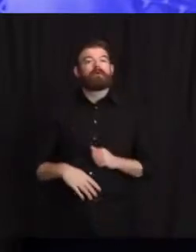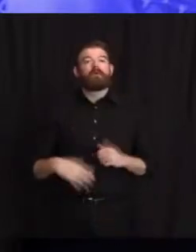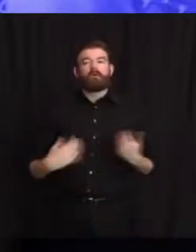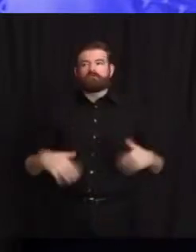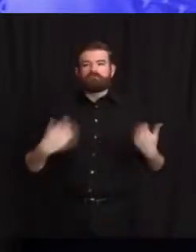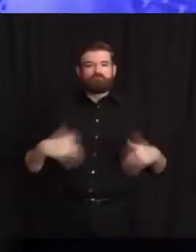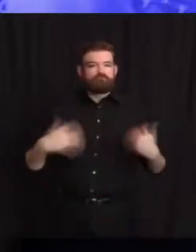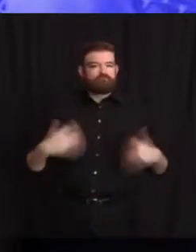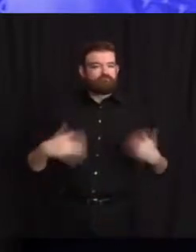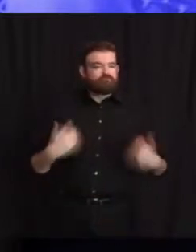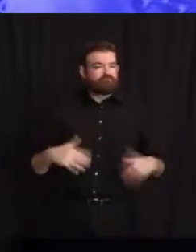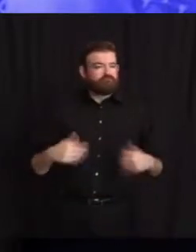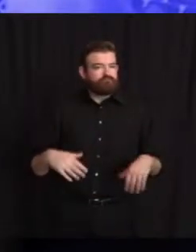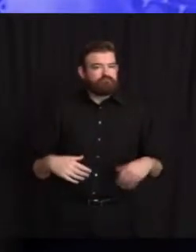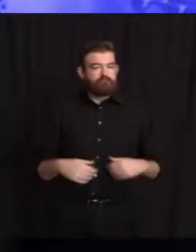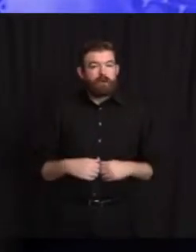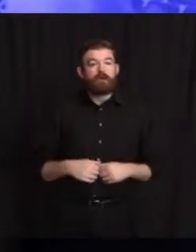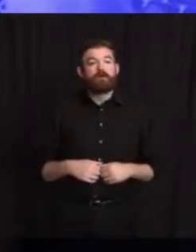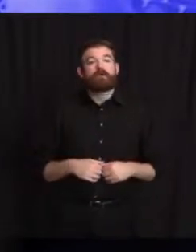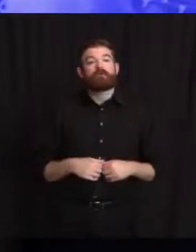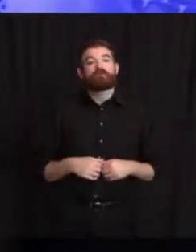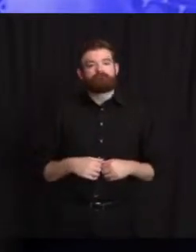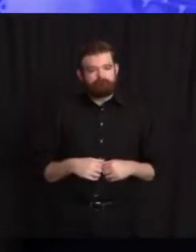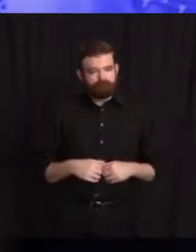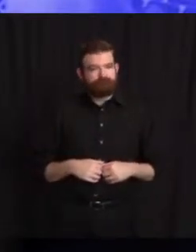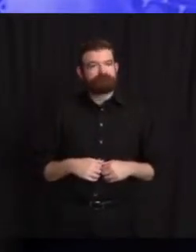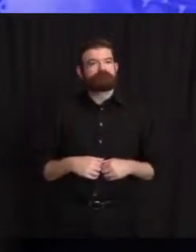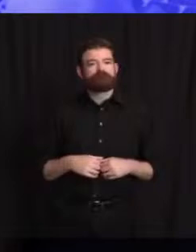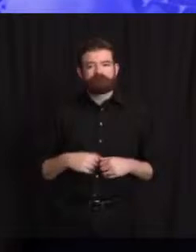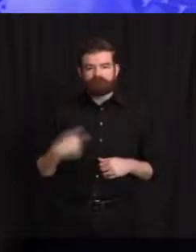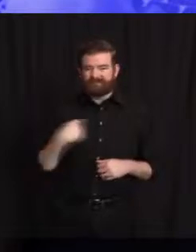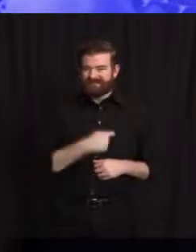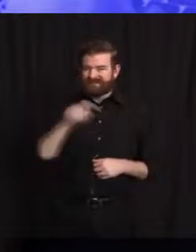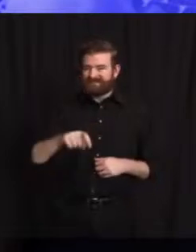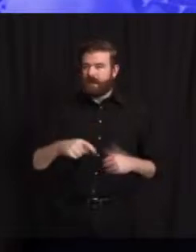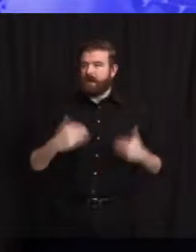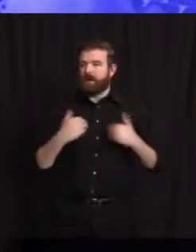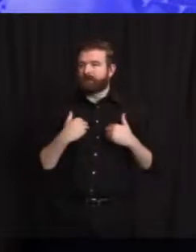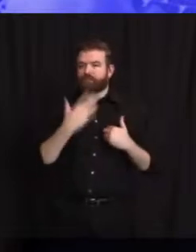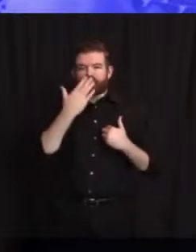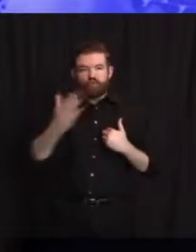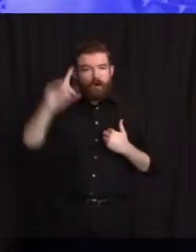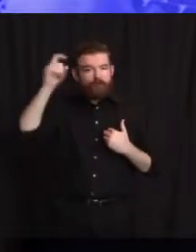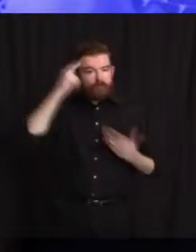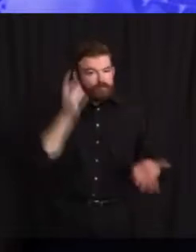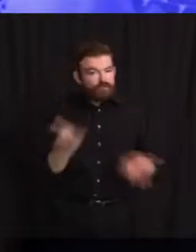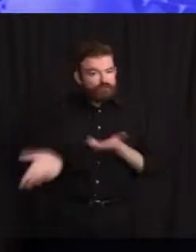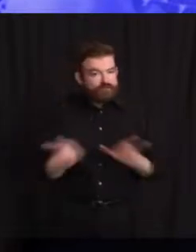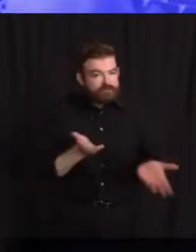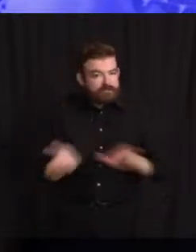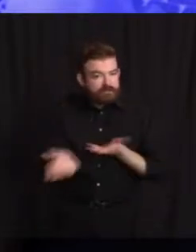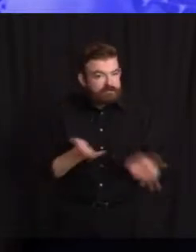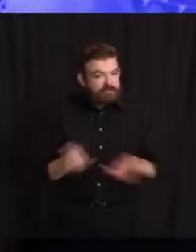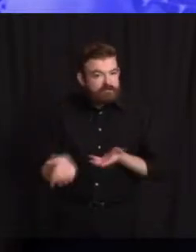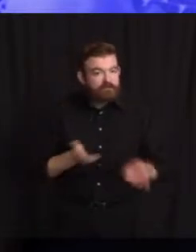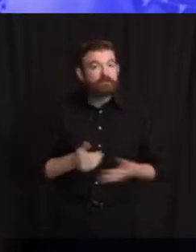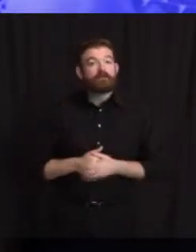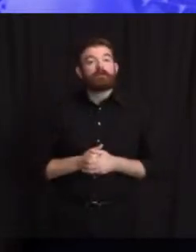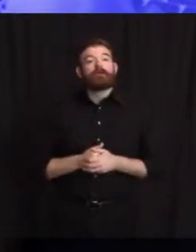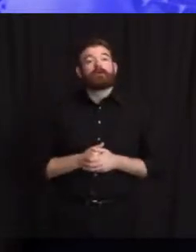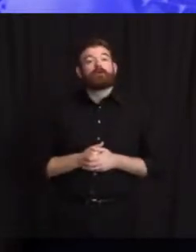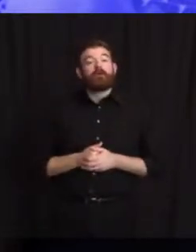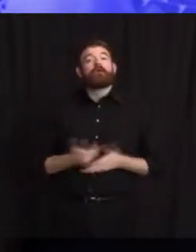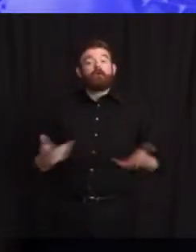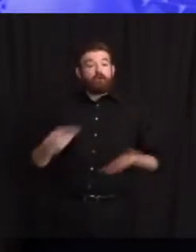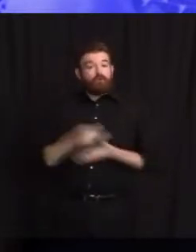governmental services. For Treasury, our primary goal from day one has been to ensure, first and foremost, that the people